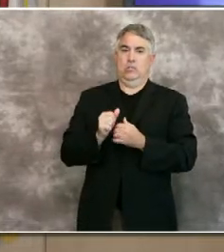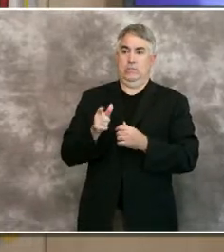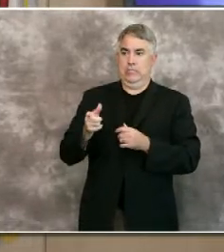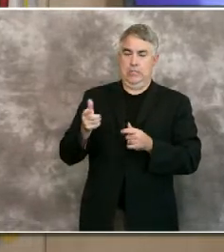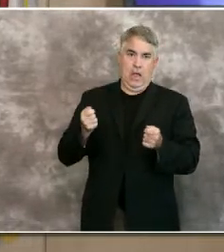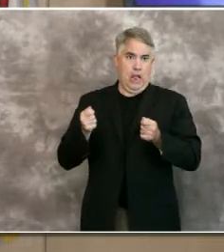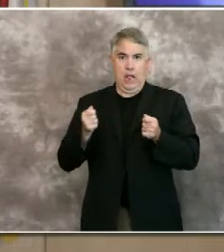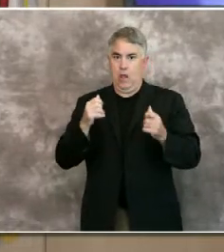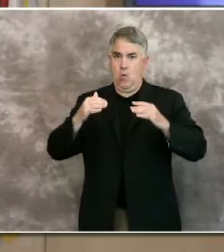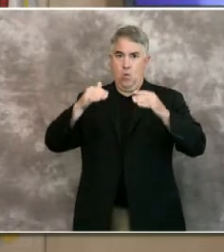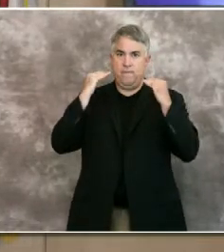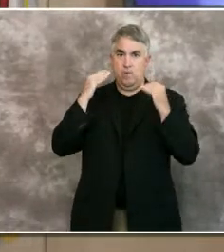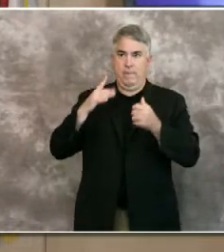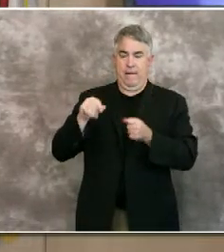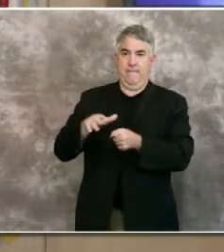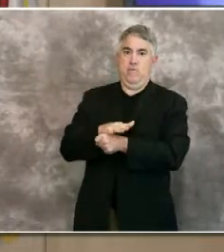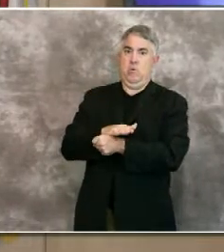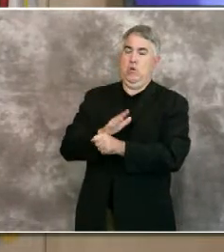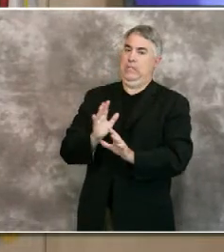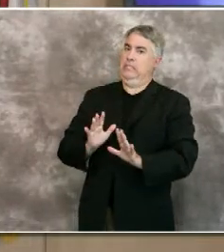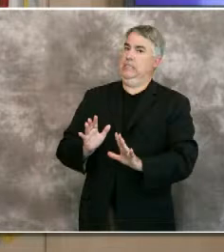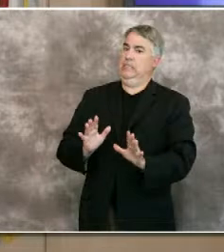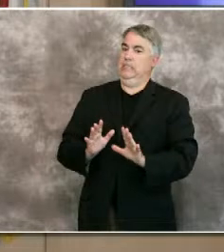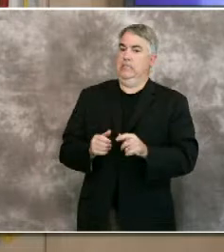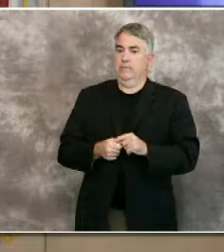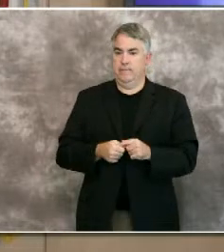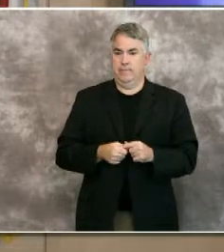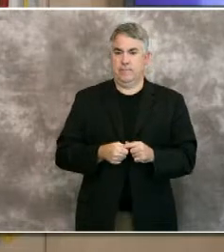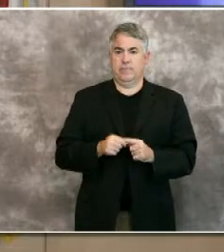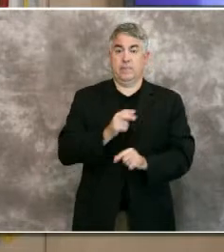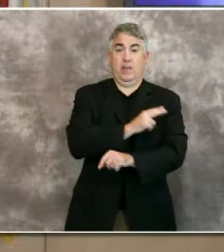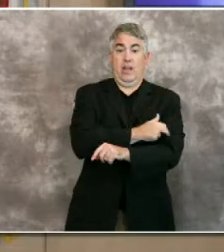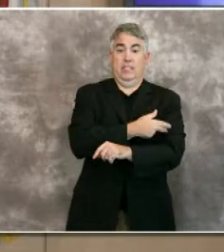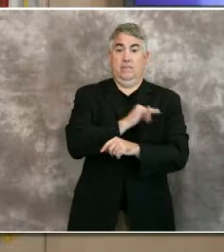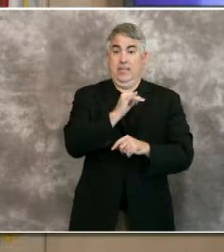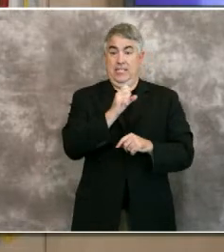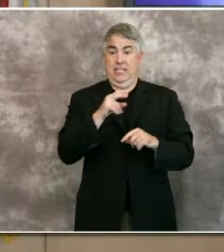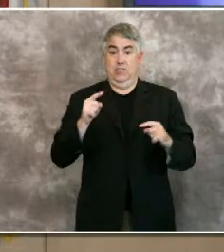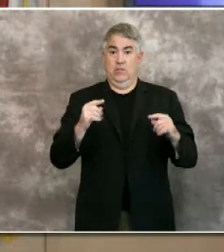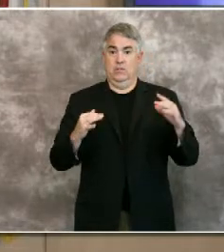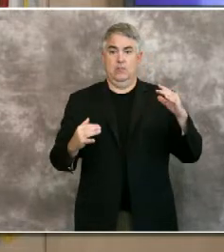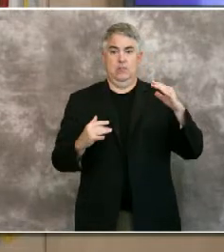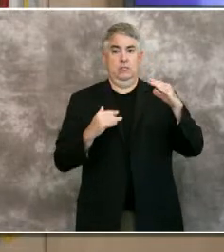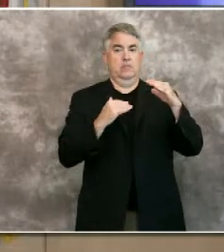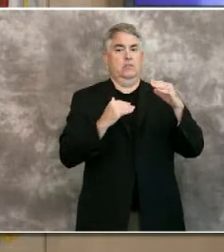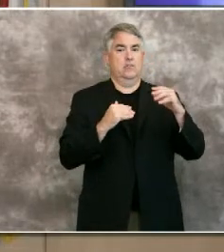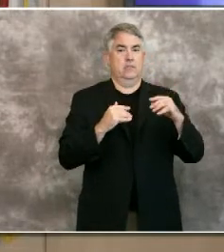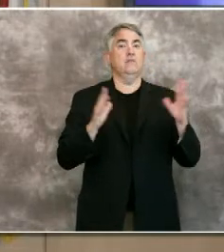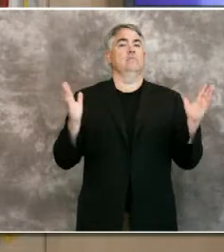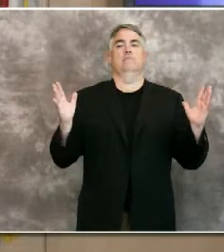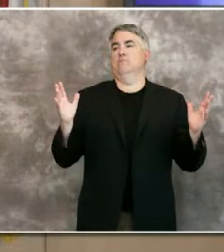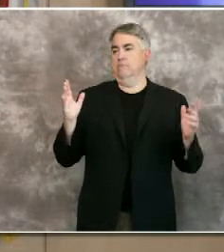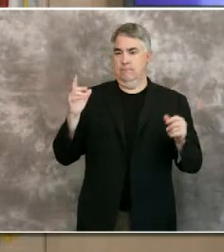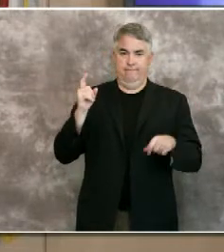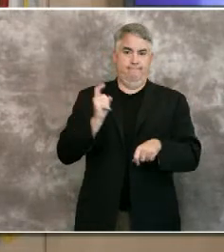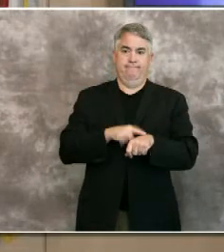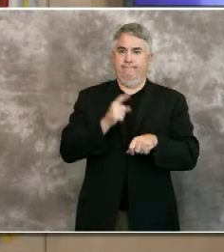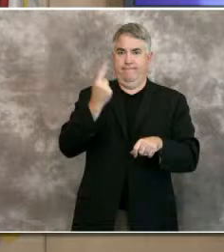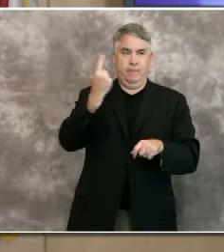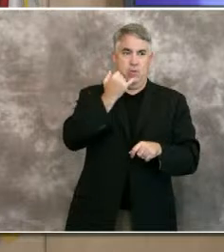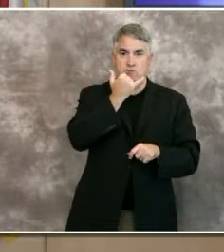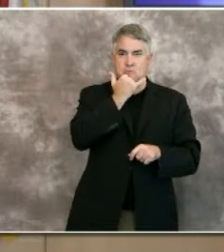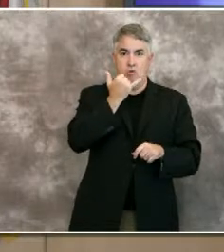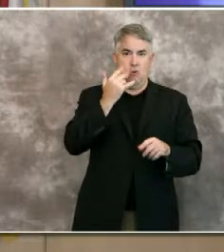We also know that hospitalizations and ICU utilization is a lagging indicator. What is a more